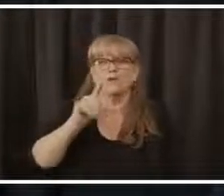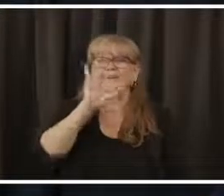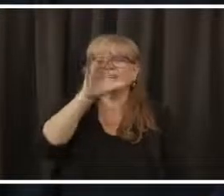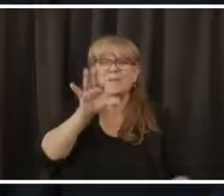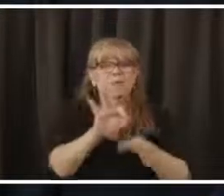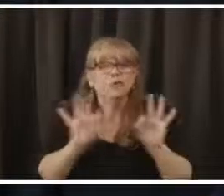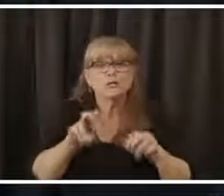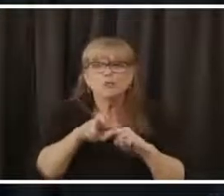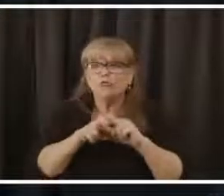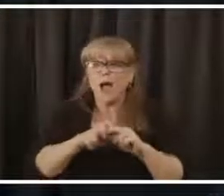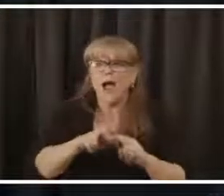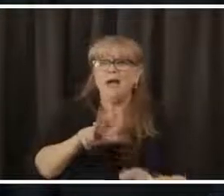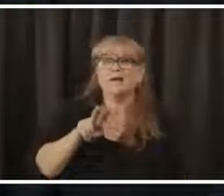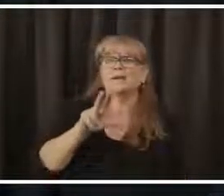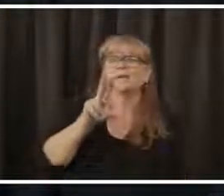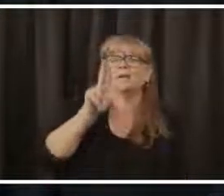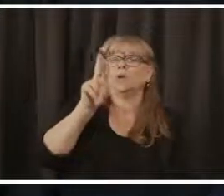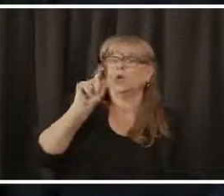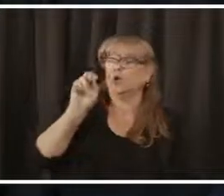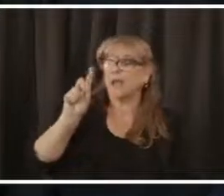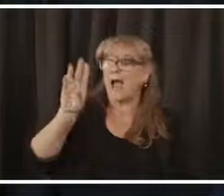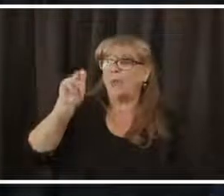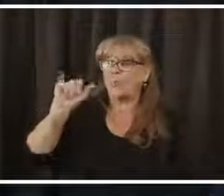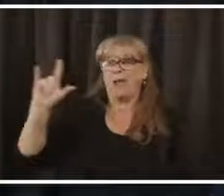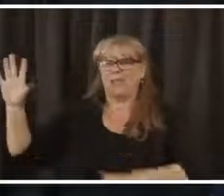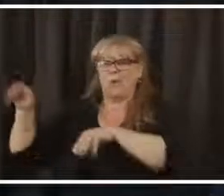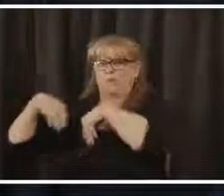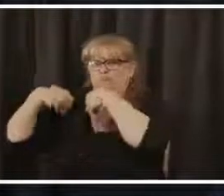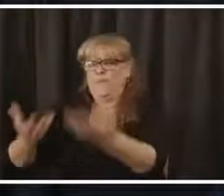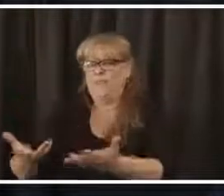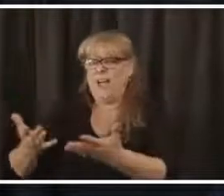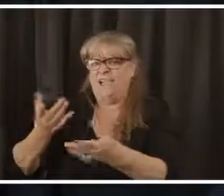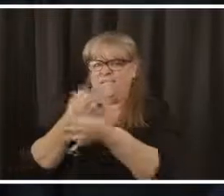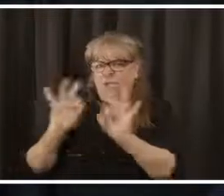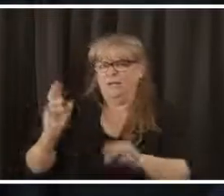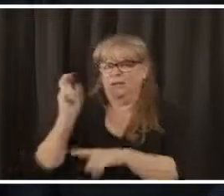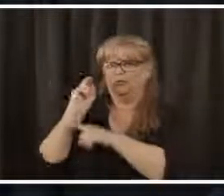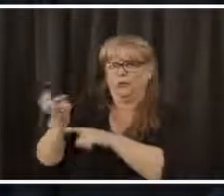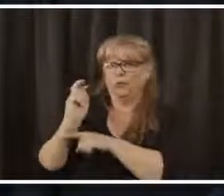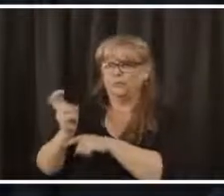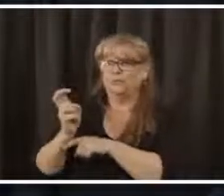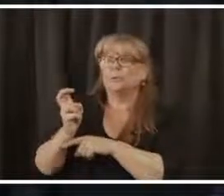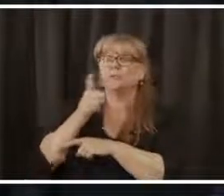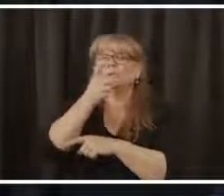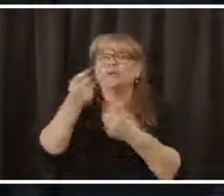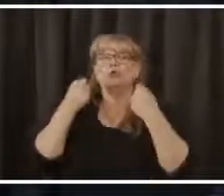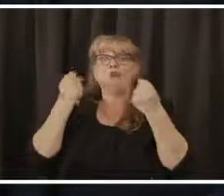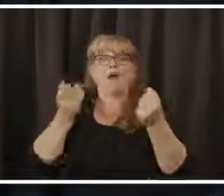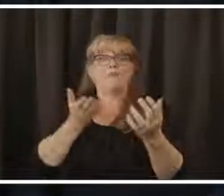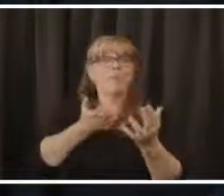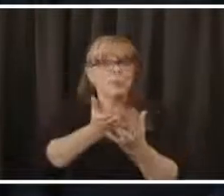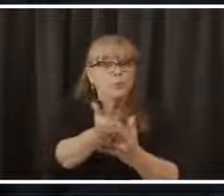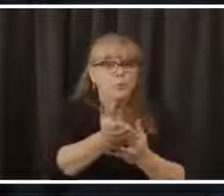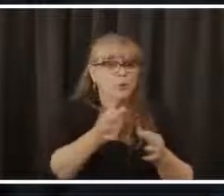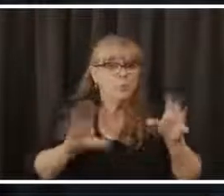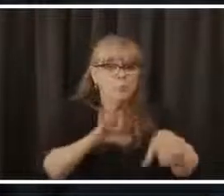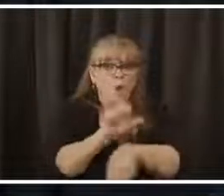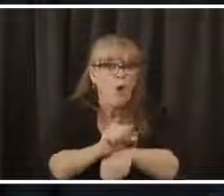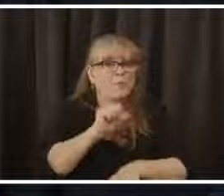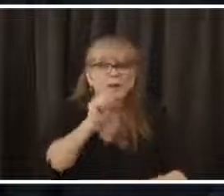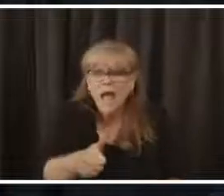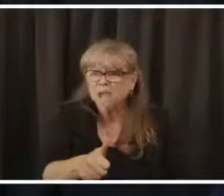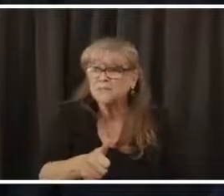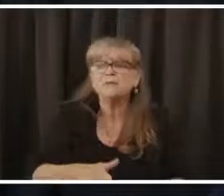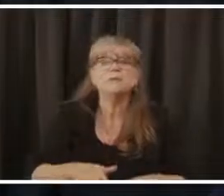Way. And of course the drive-through sites where you don't need an appointment ahead of time. So it's really all hands on deck for a comprehensive